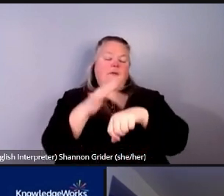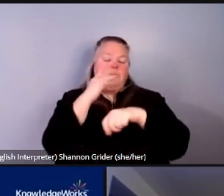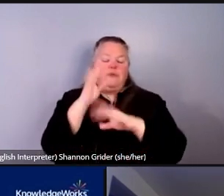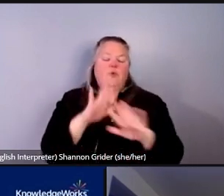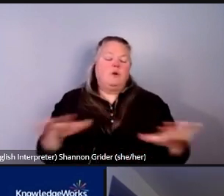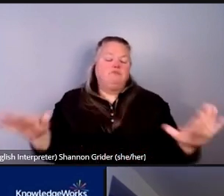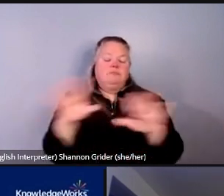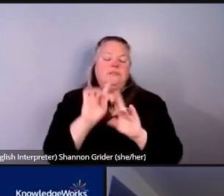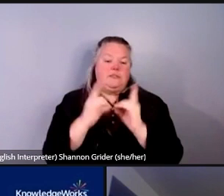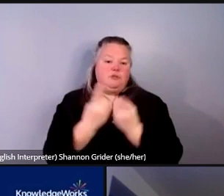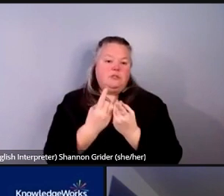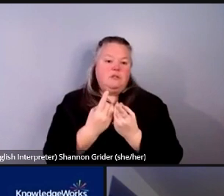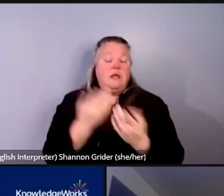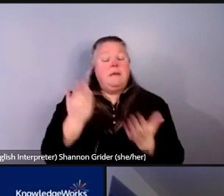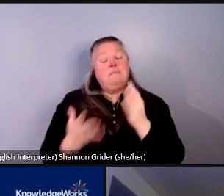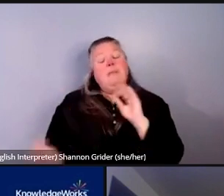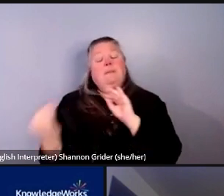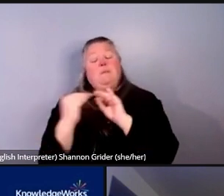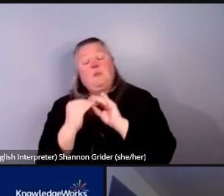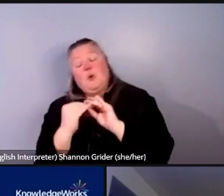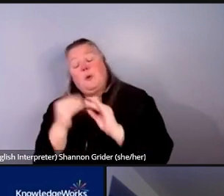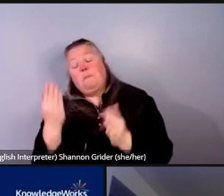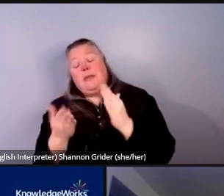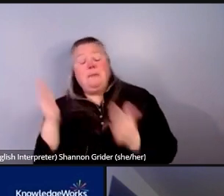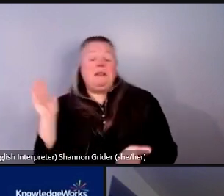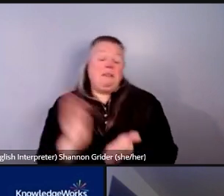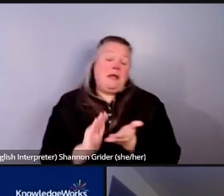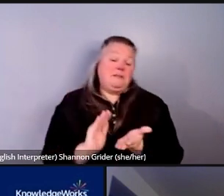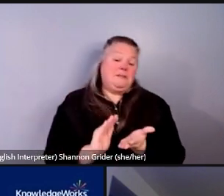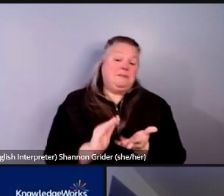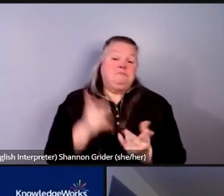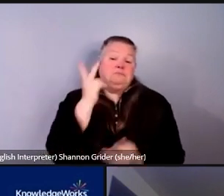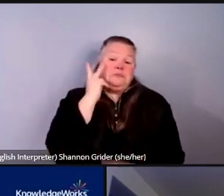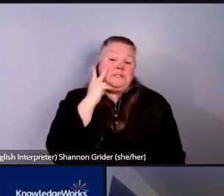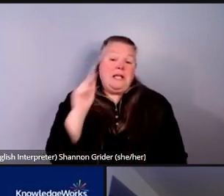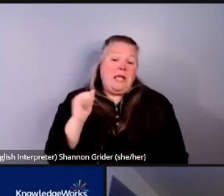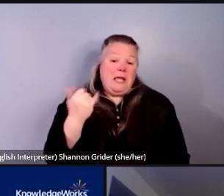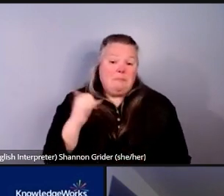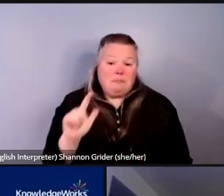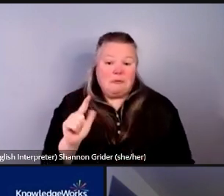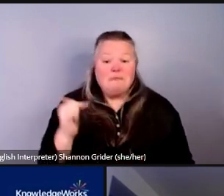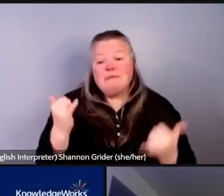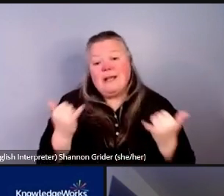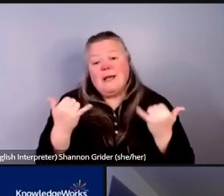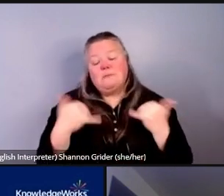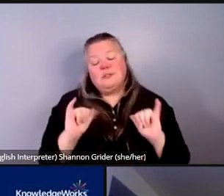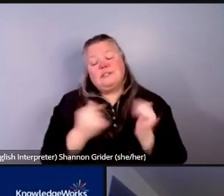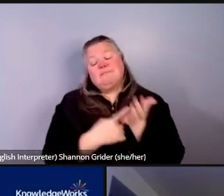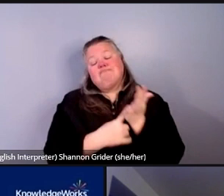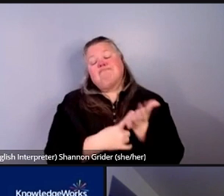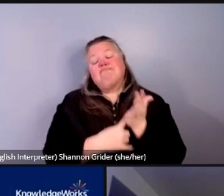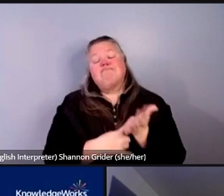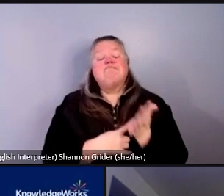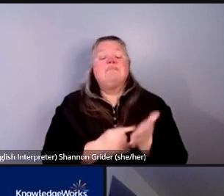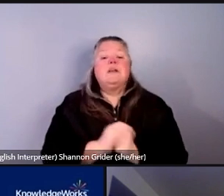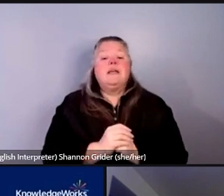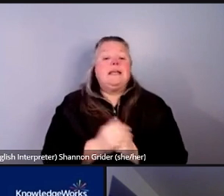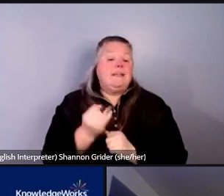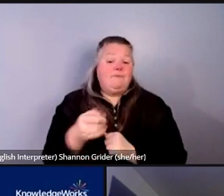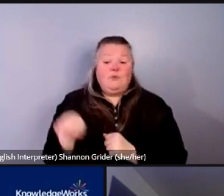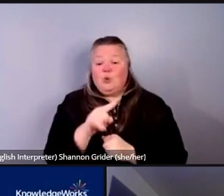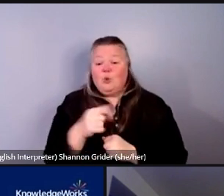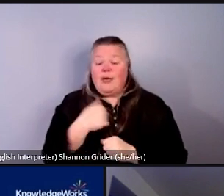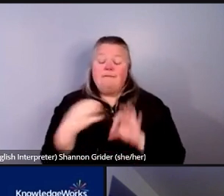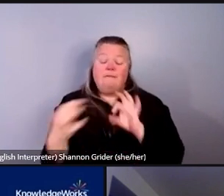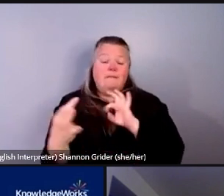be more, there may be less. By the time we get to April, we're still working through those descriptions. Certainly welcome your input if you feel like there's a